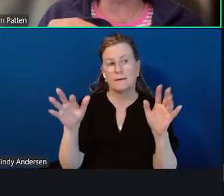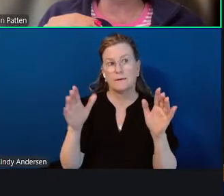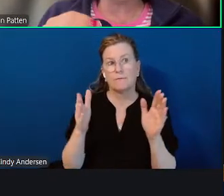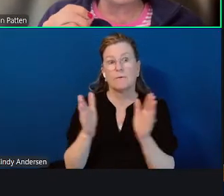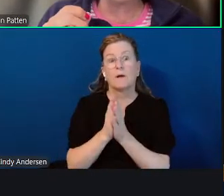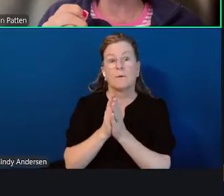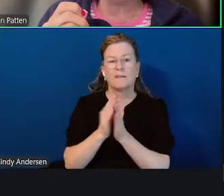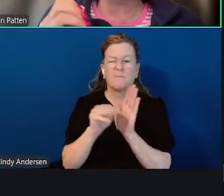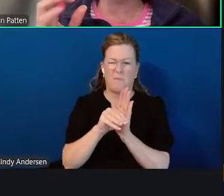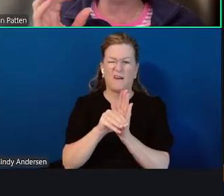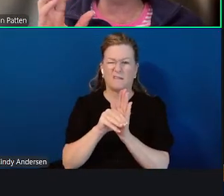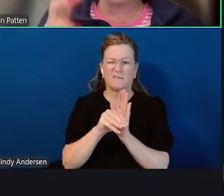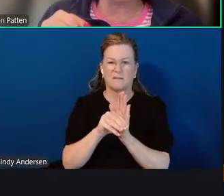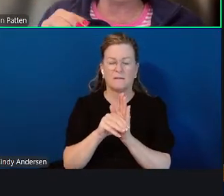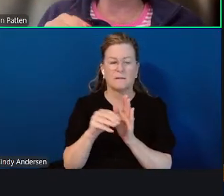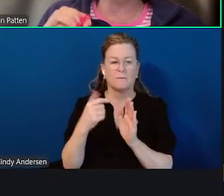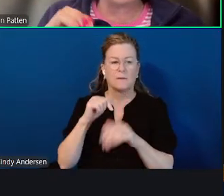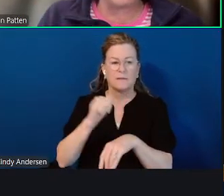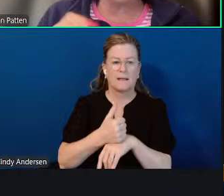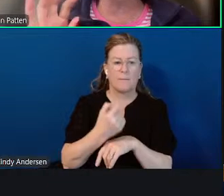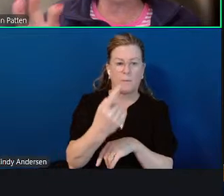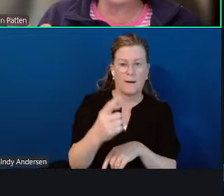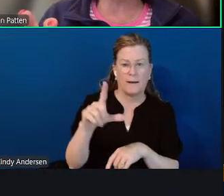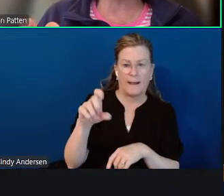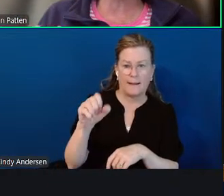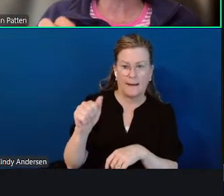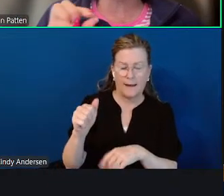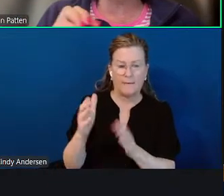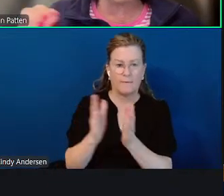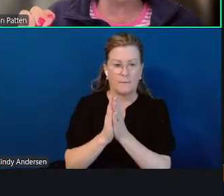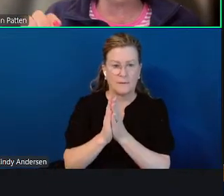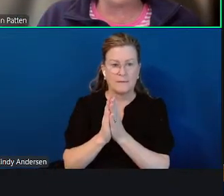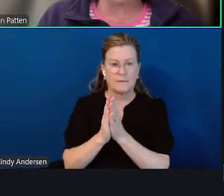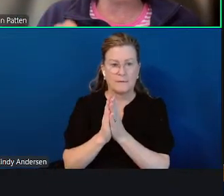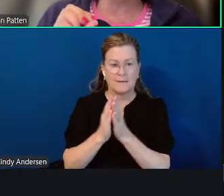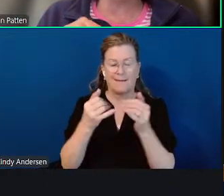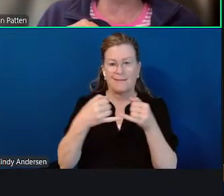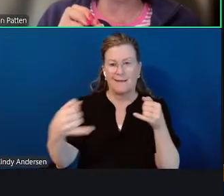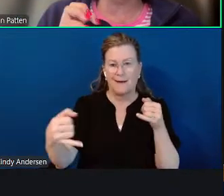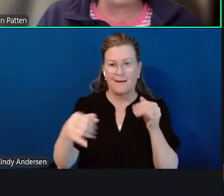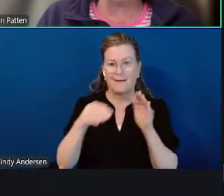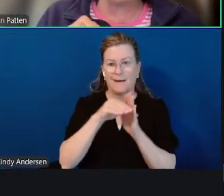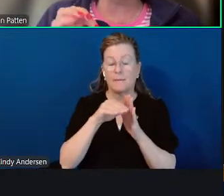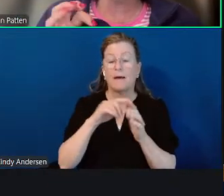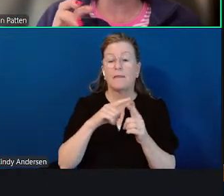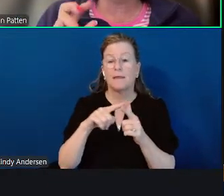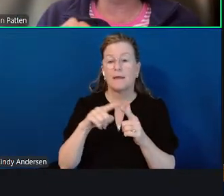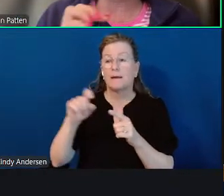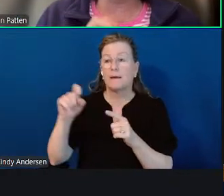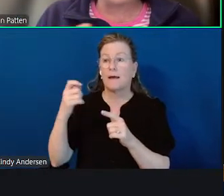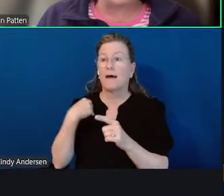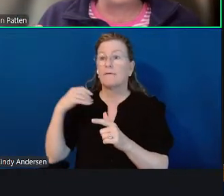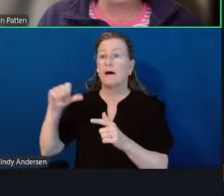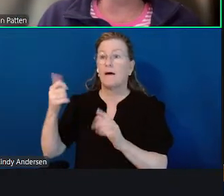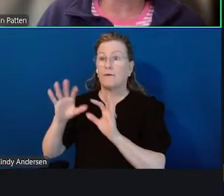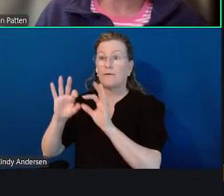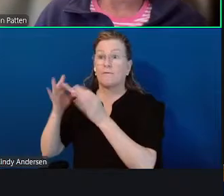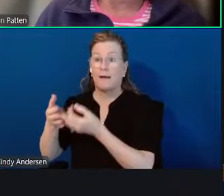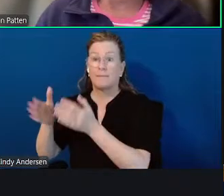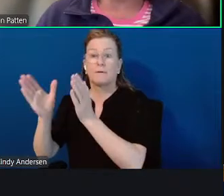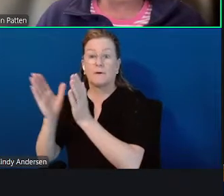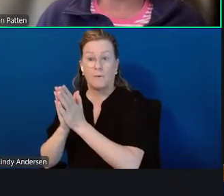or models that we set up. One LEA request line item, and then we set up another family request line